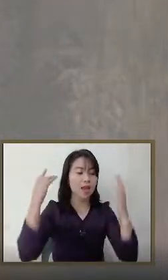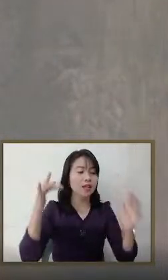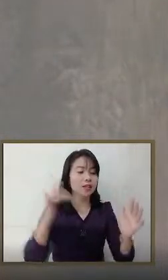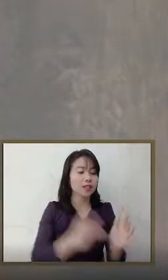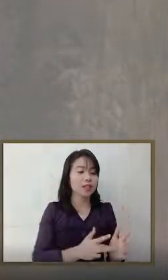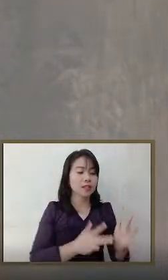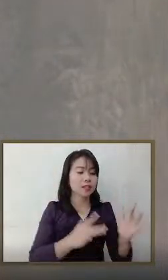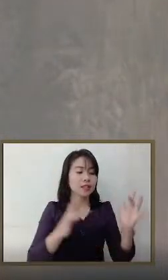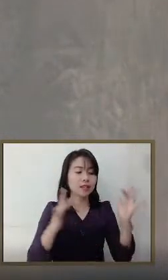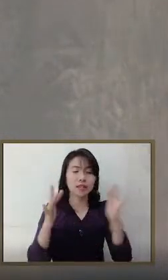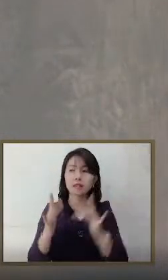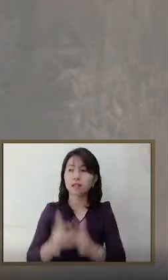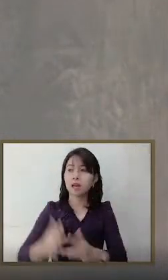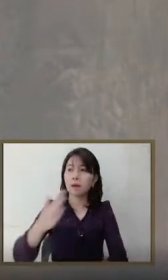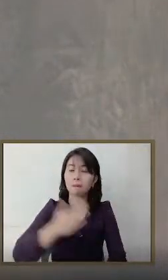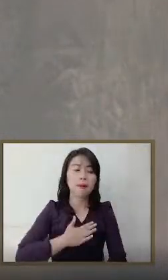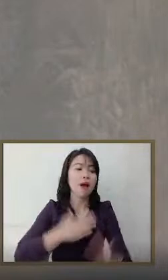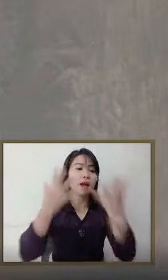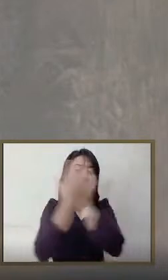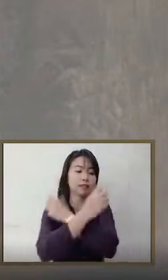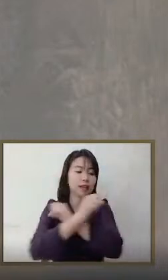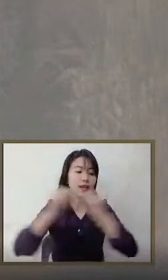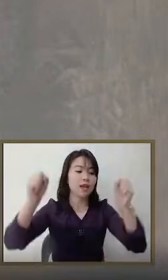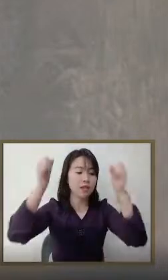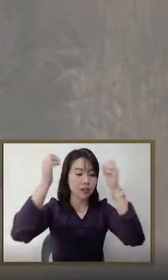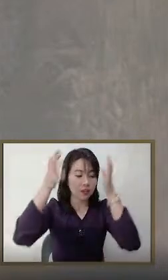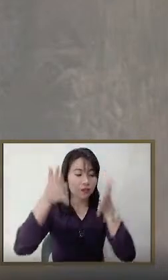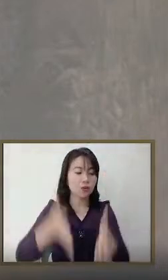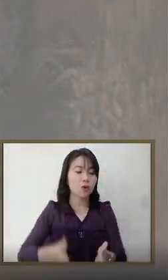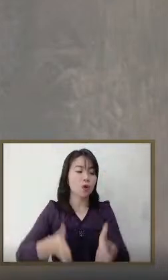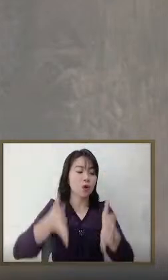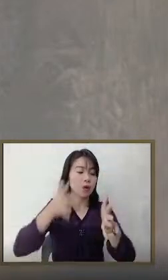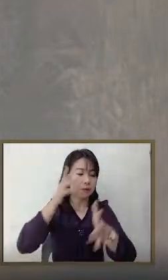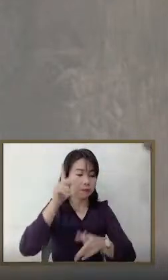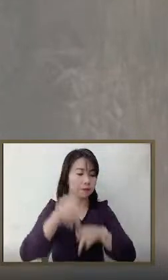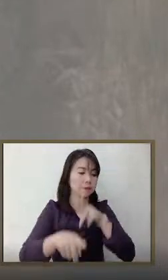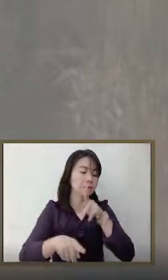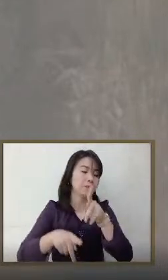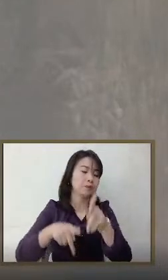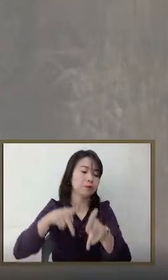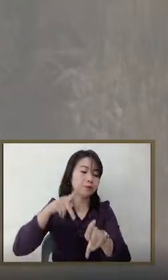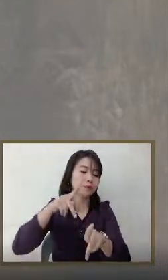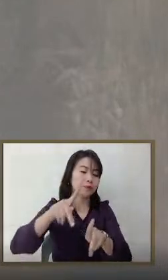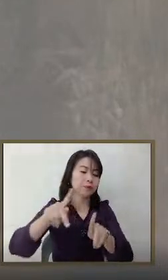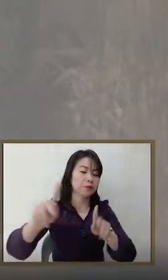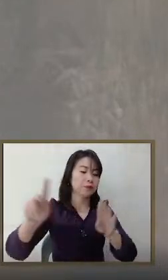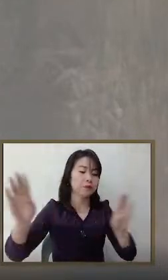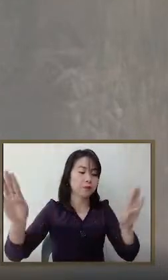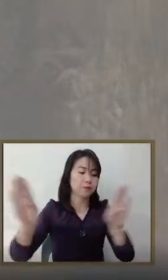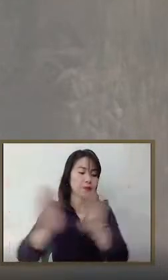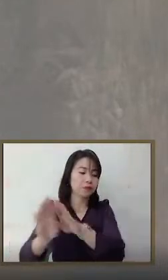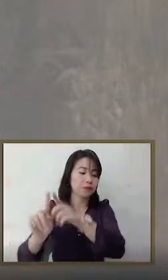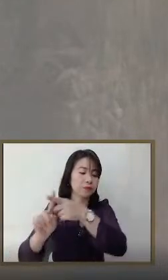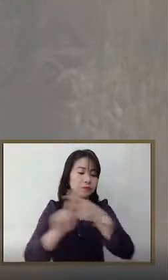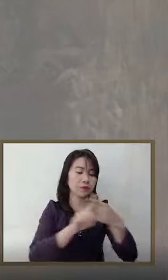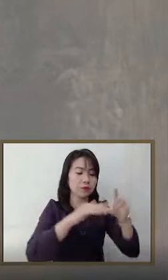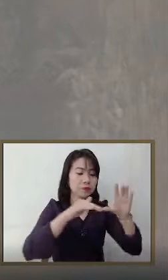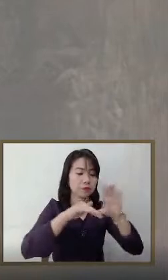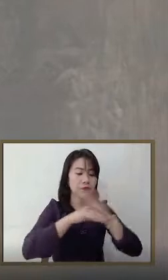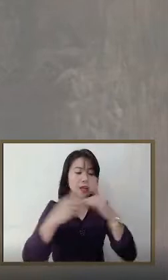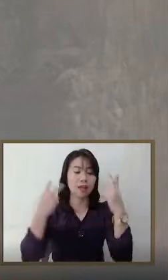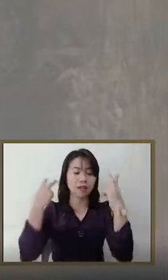bed. Jesus, my Savior, vainly they seal